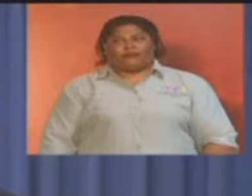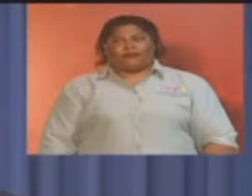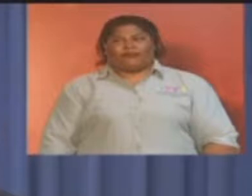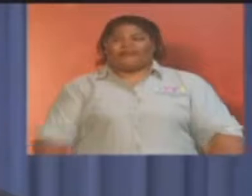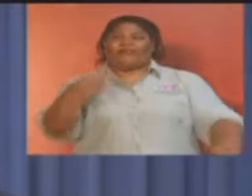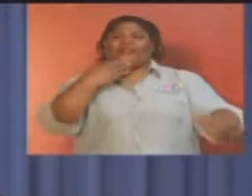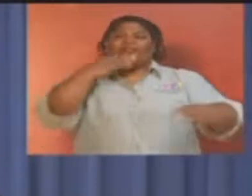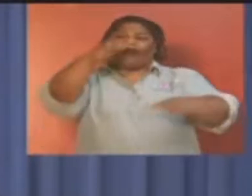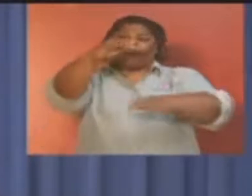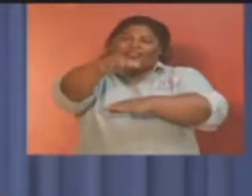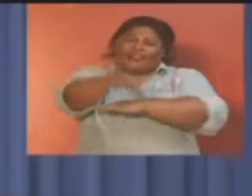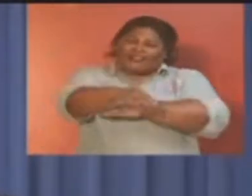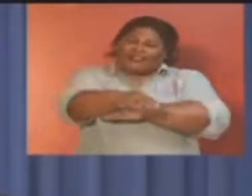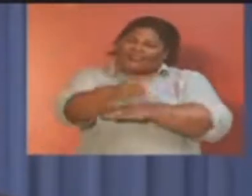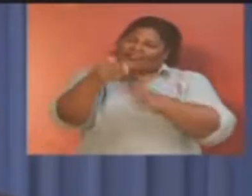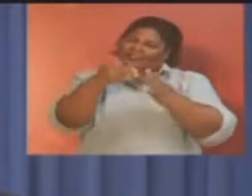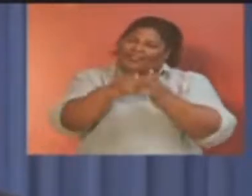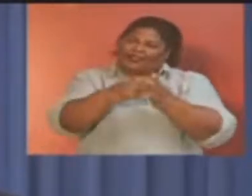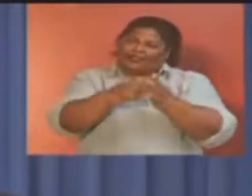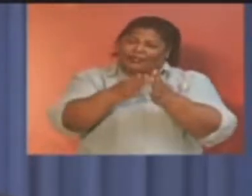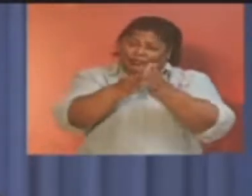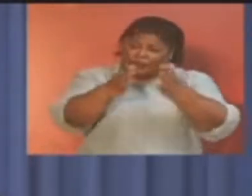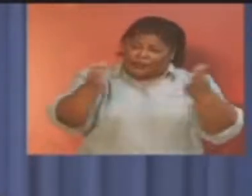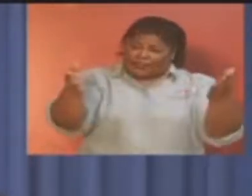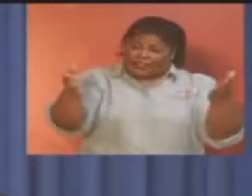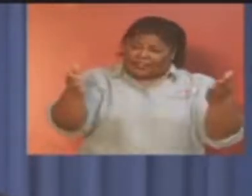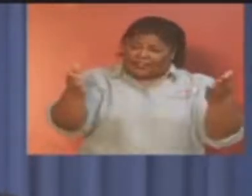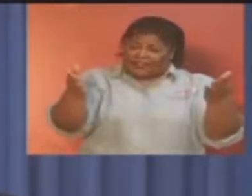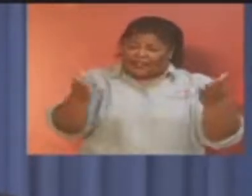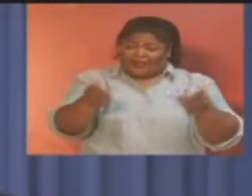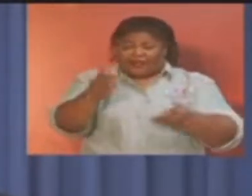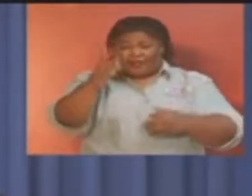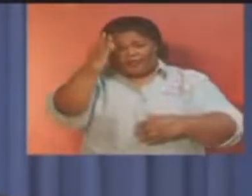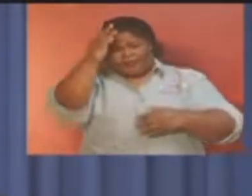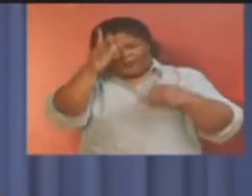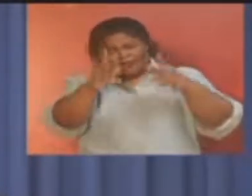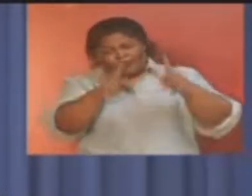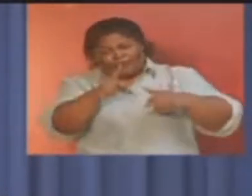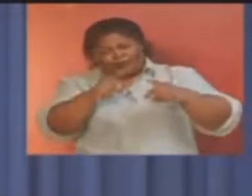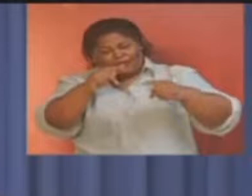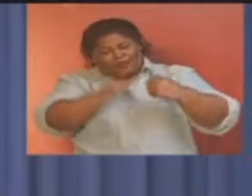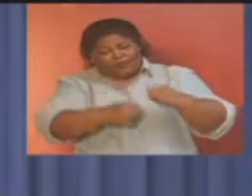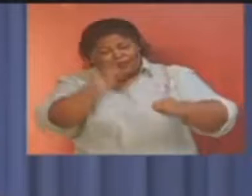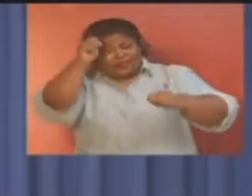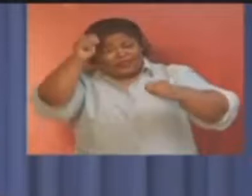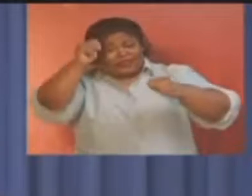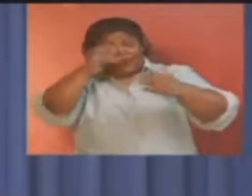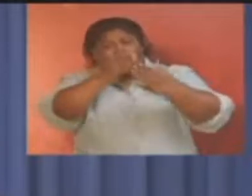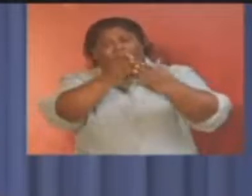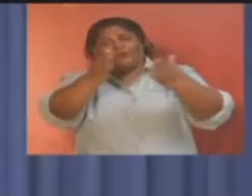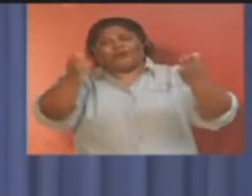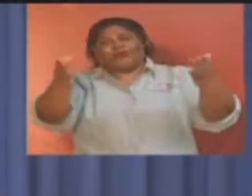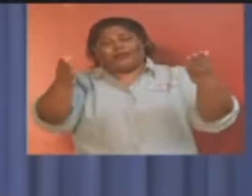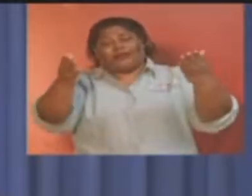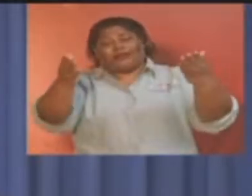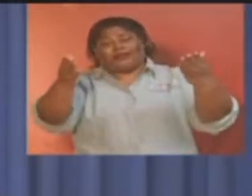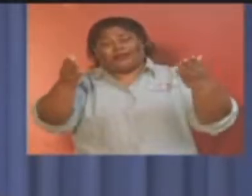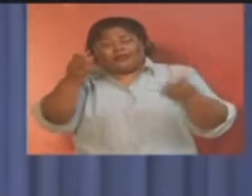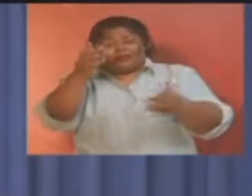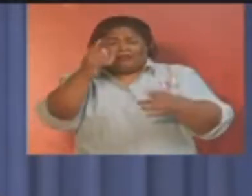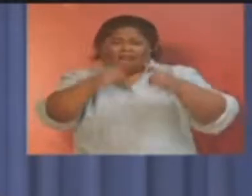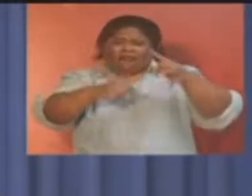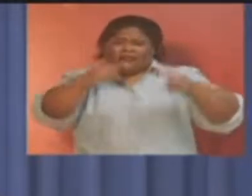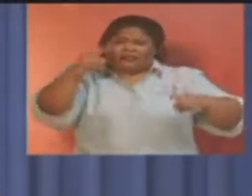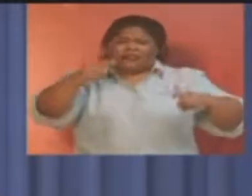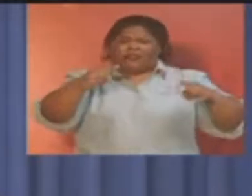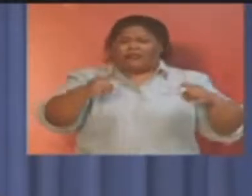Good afternoon once again, members of the media, ladies and gentlemen of the national community, those of you who are on your various